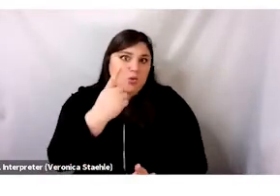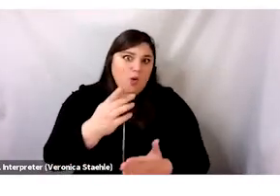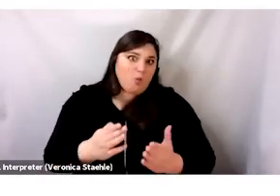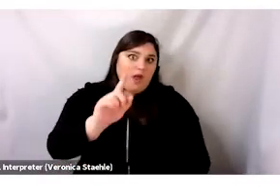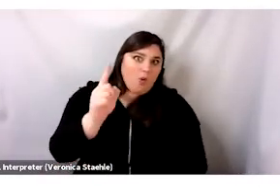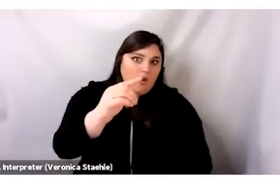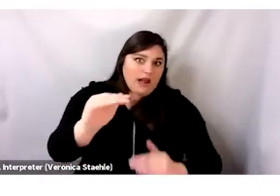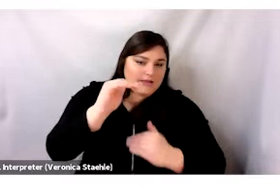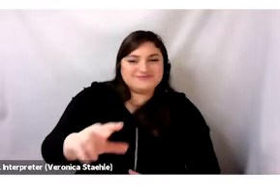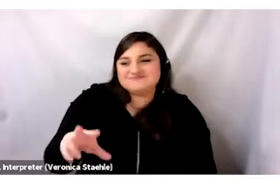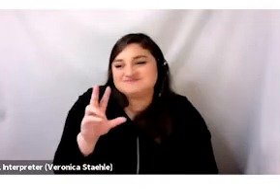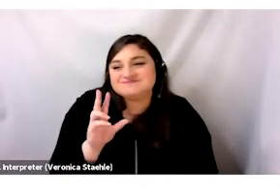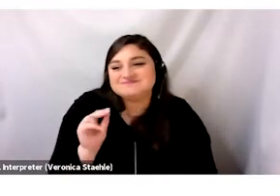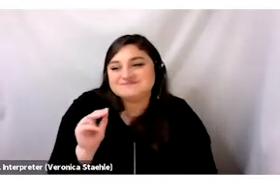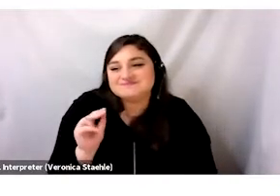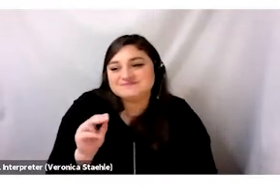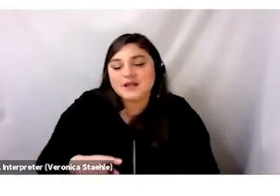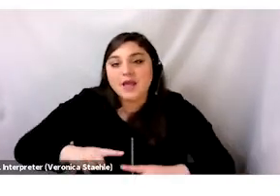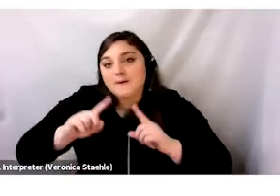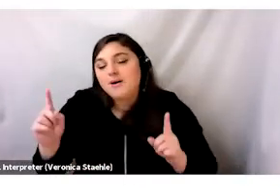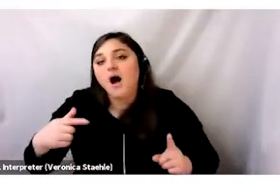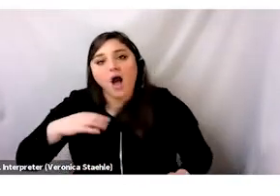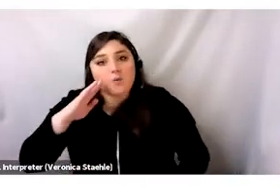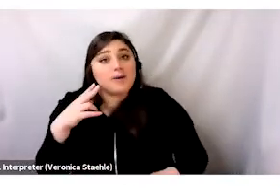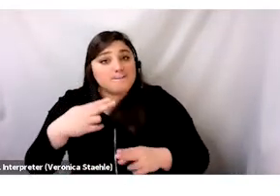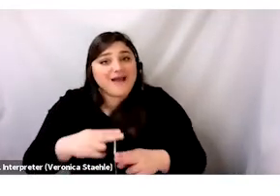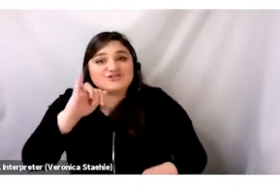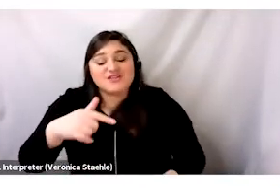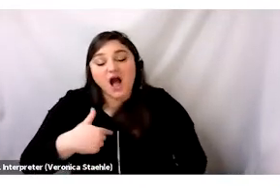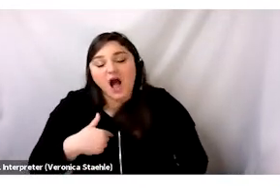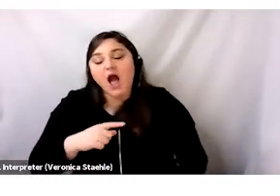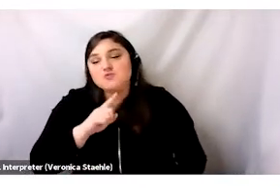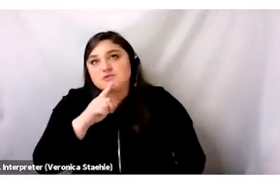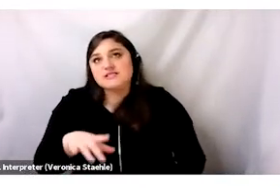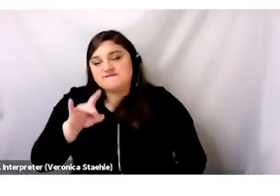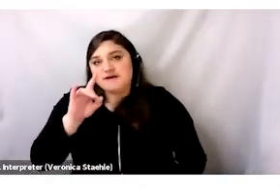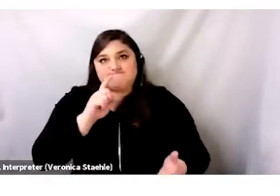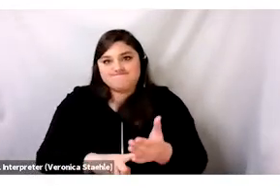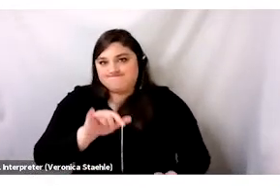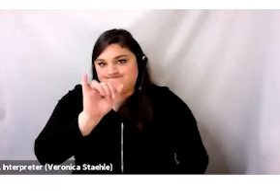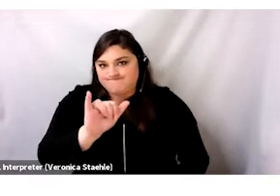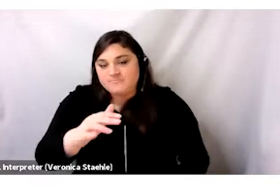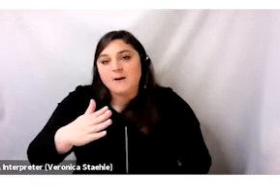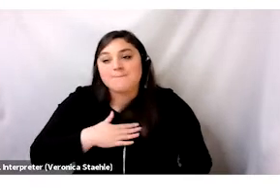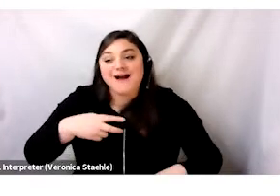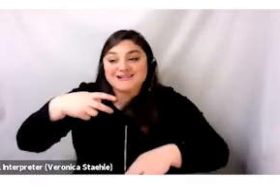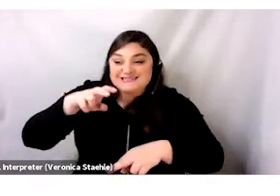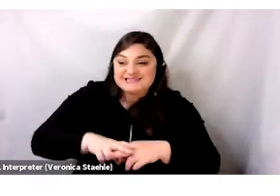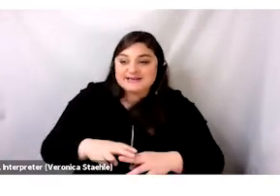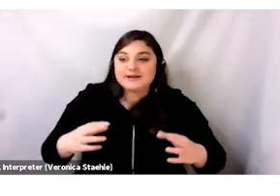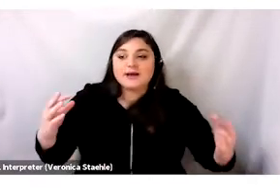have found sitting meditation to be enormously helpful to me in cultivating my own sense of stability